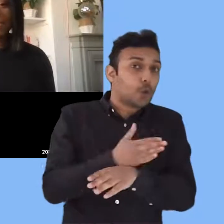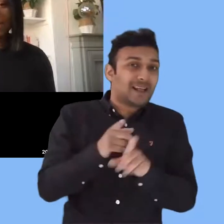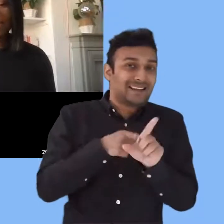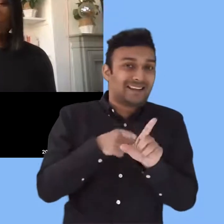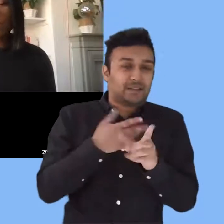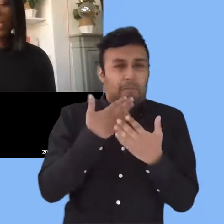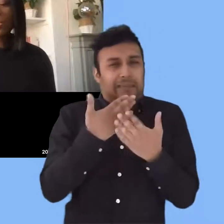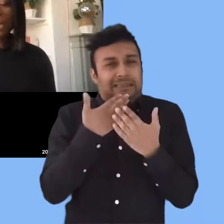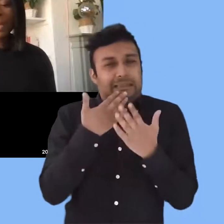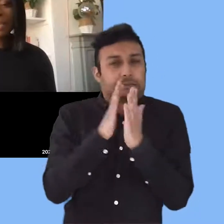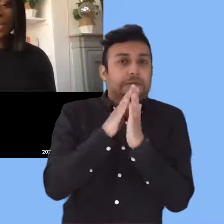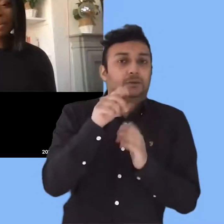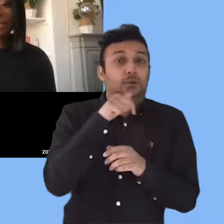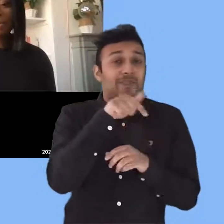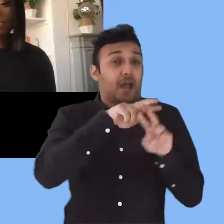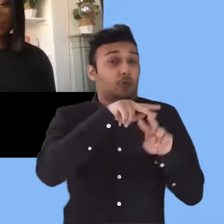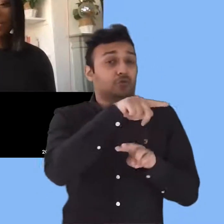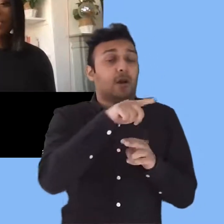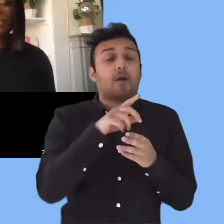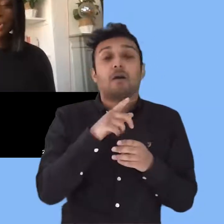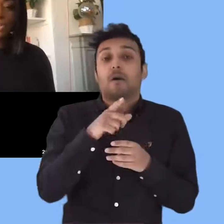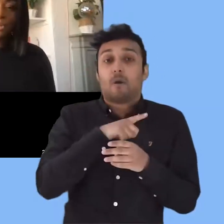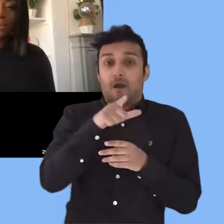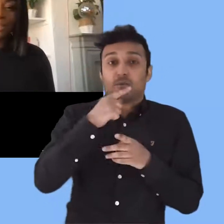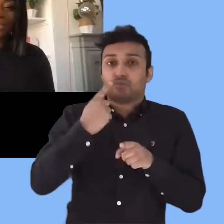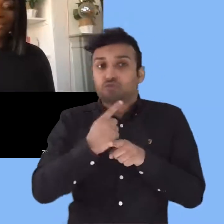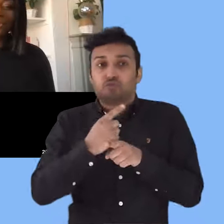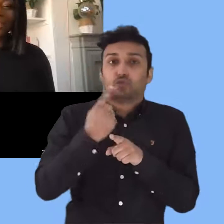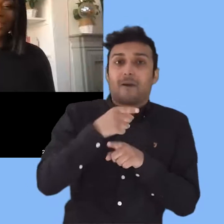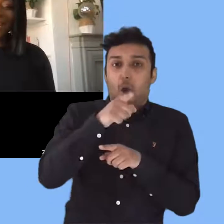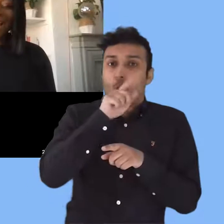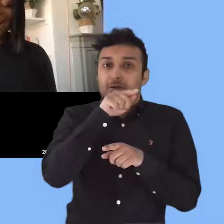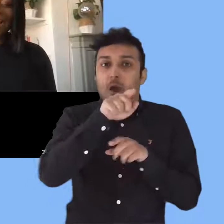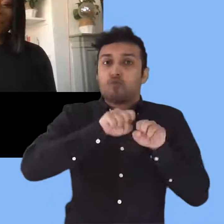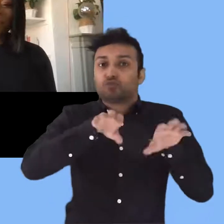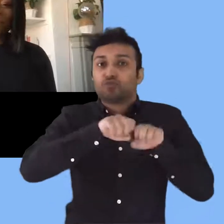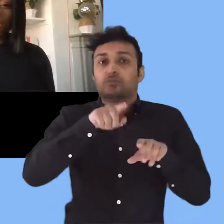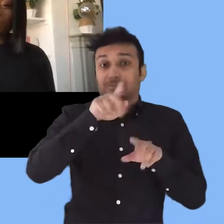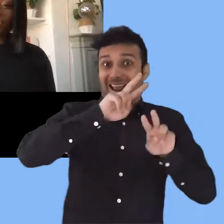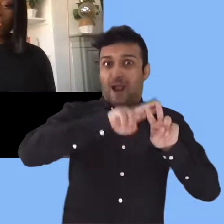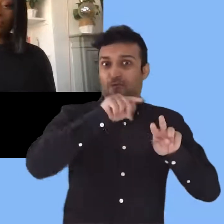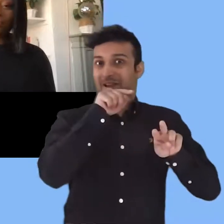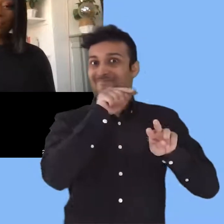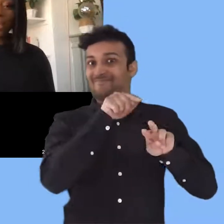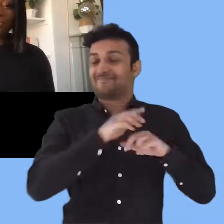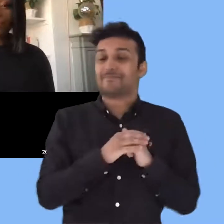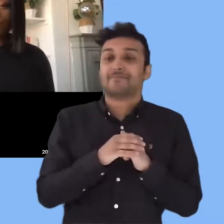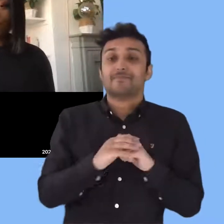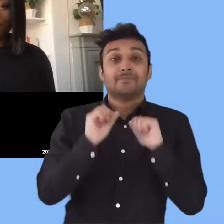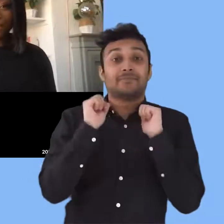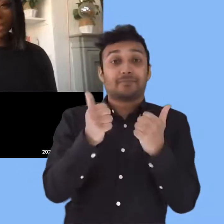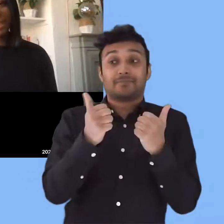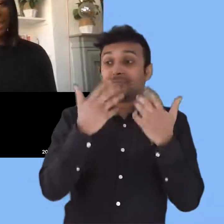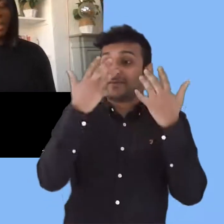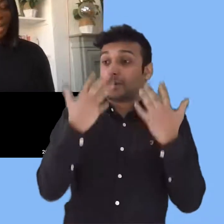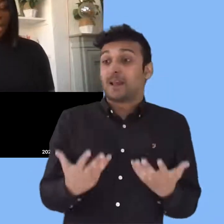as a hashtag when we're talking about the event on Twitter or other social media channels. Right, so without further